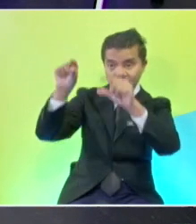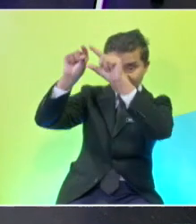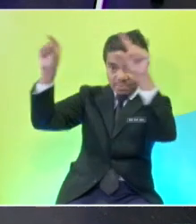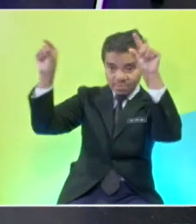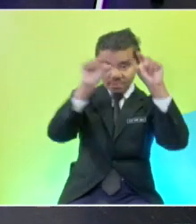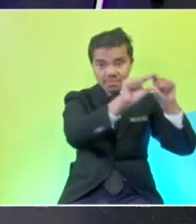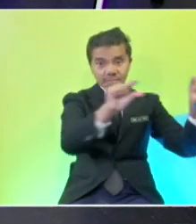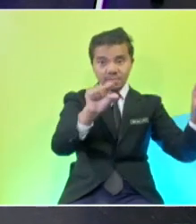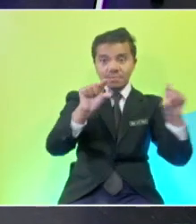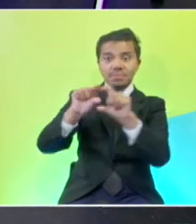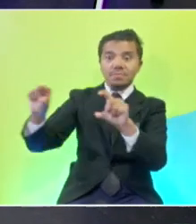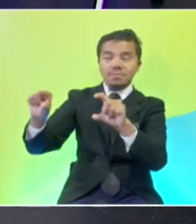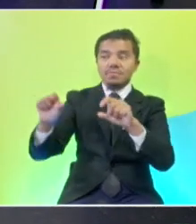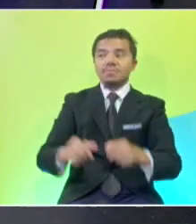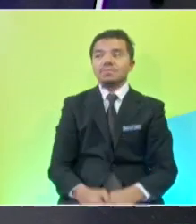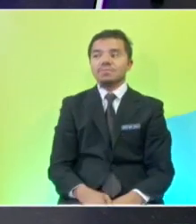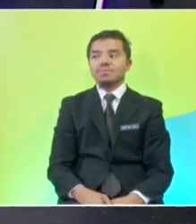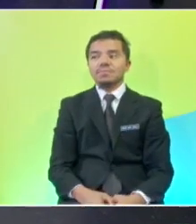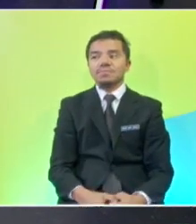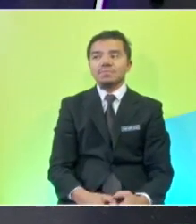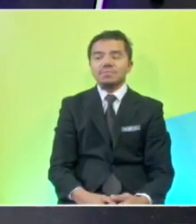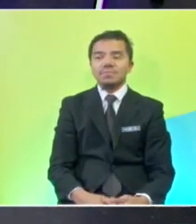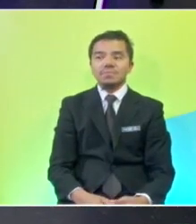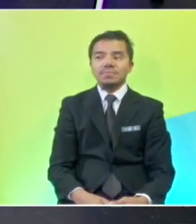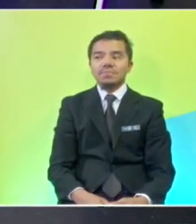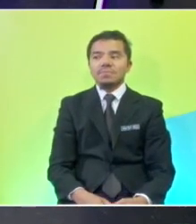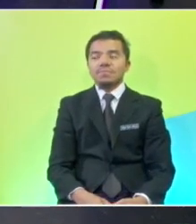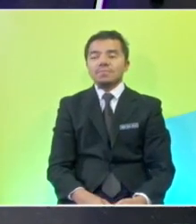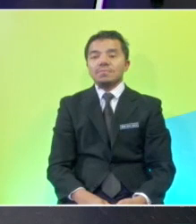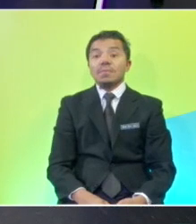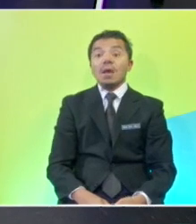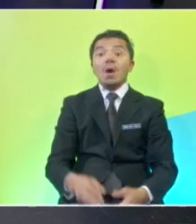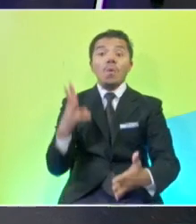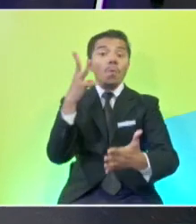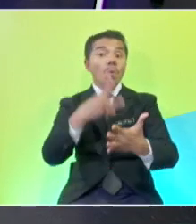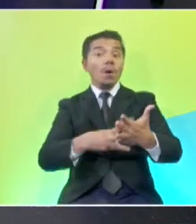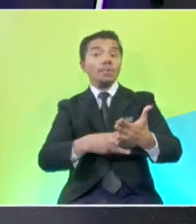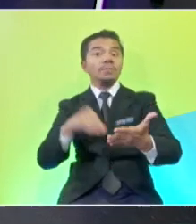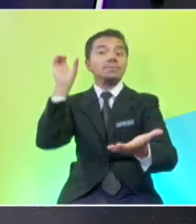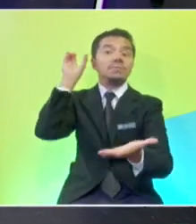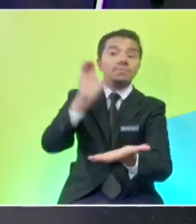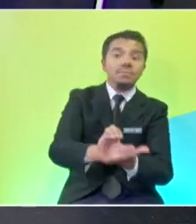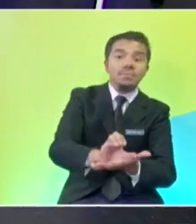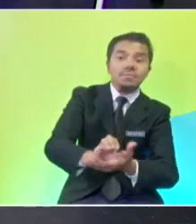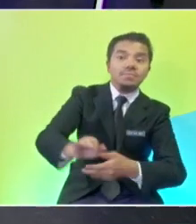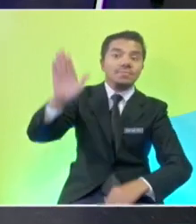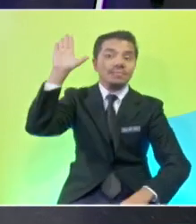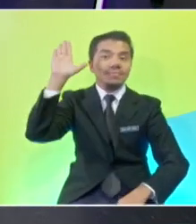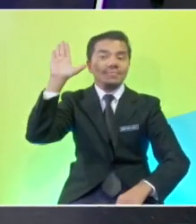students there. Okay. Okay, who can tell me what is labeled X there? Okay, raise your hands. Raise your